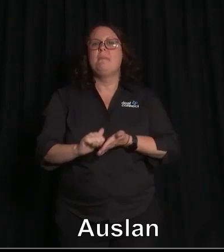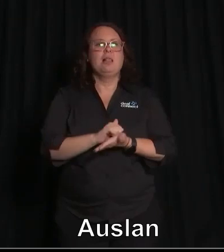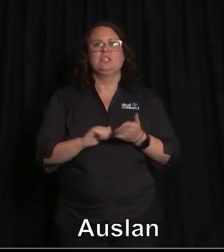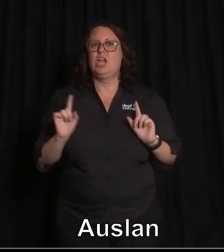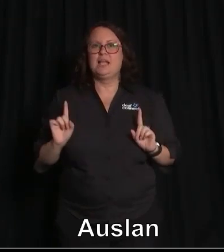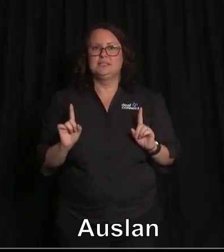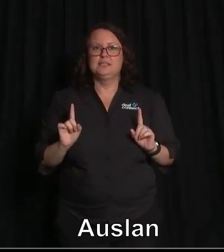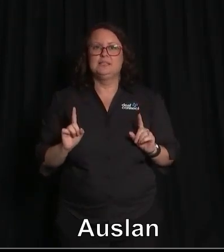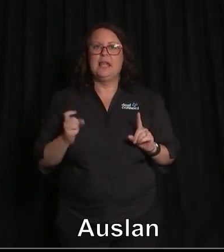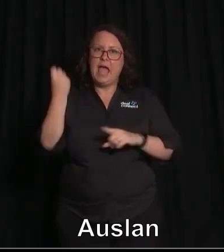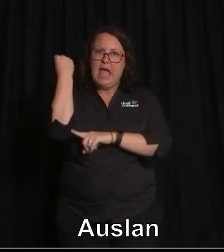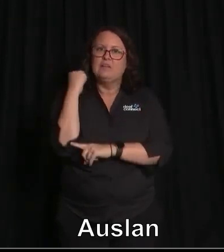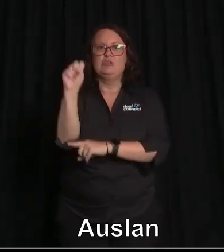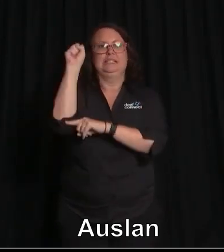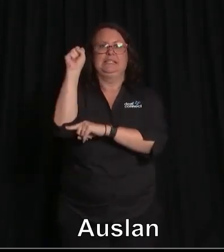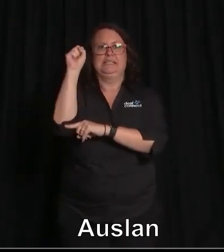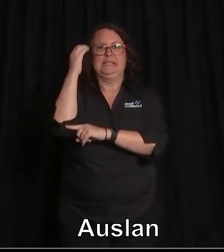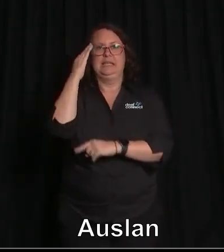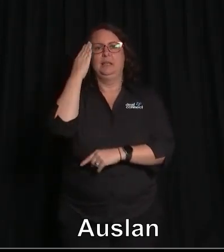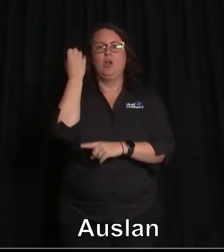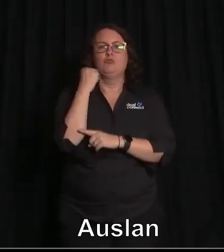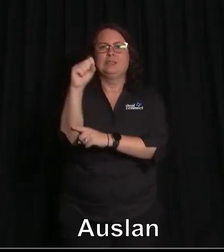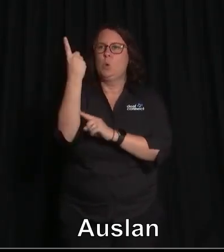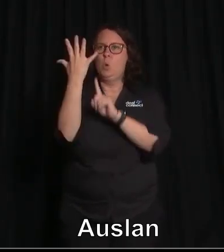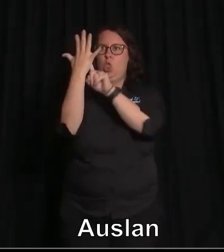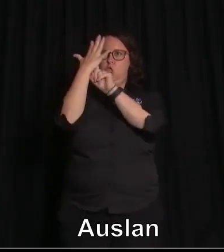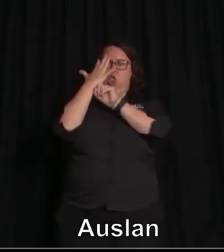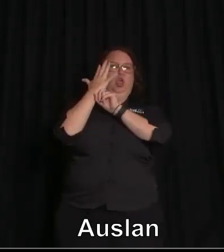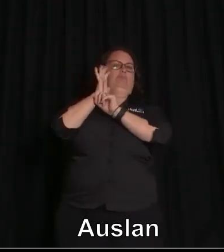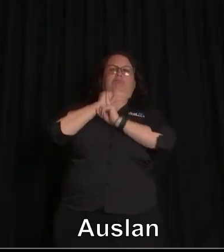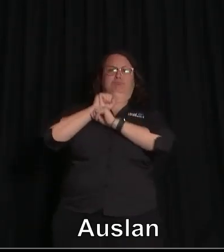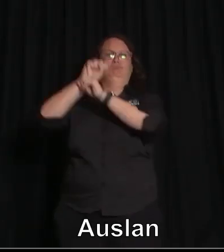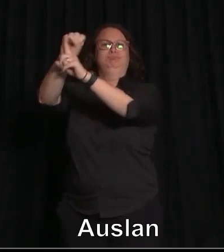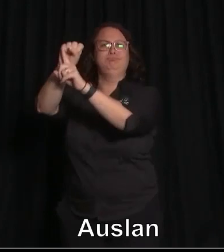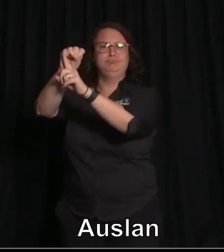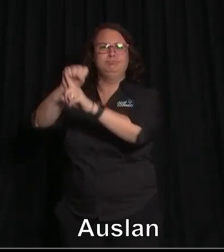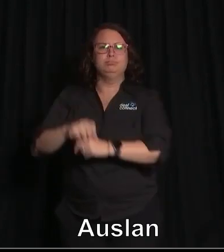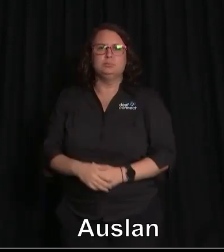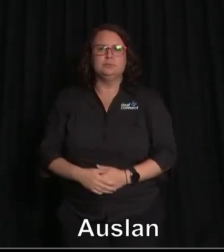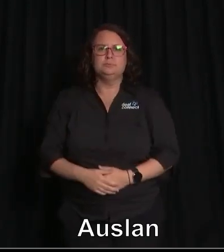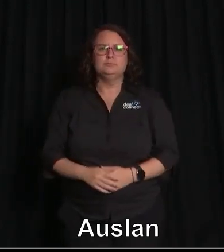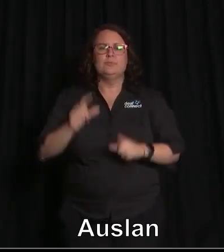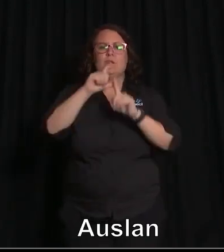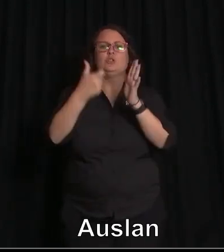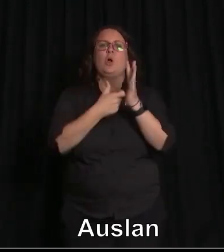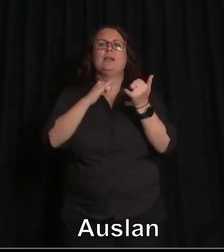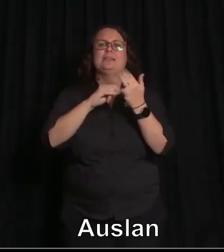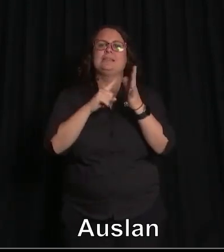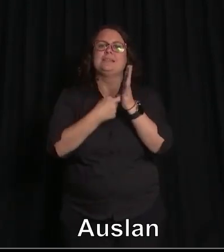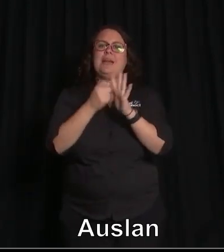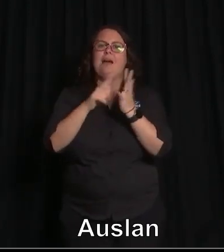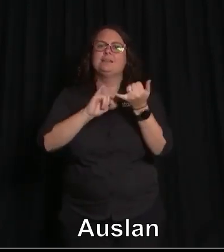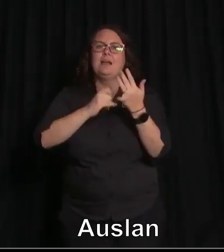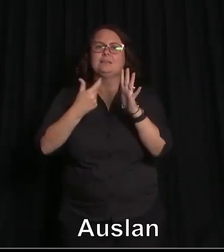about resistance, resisting that which oppresses and marginalizes us. Dr. Stardust reminded us that